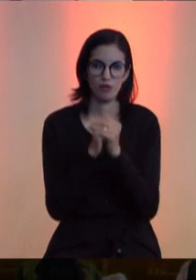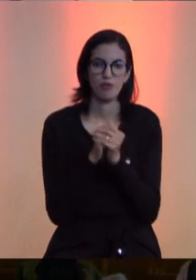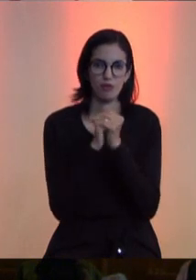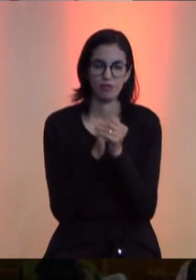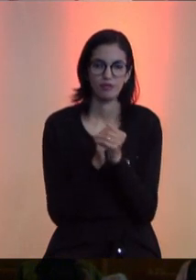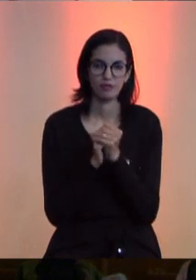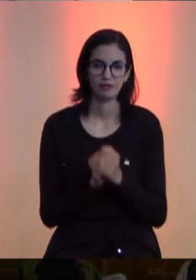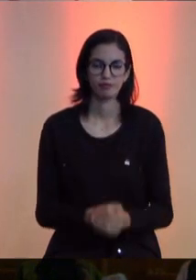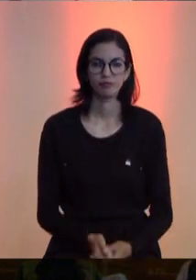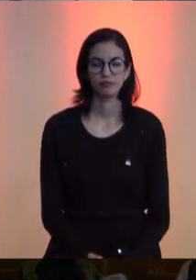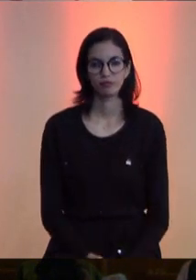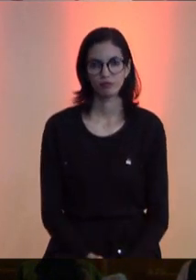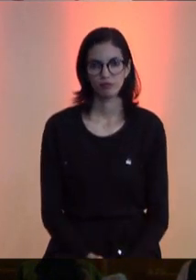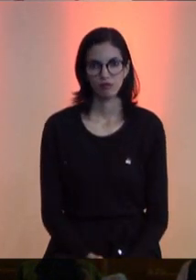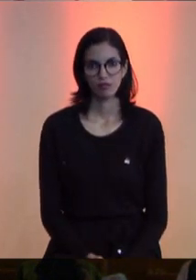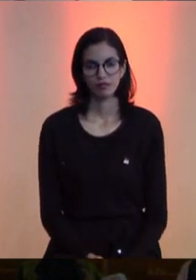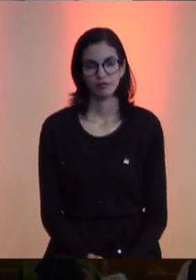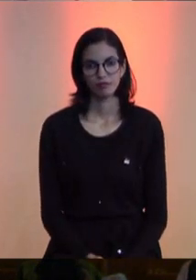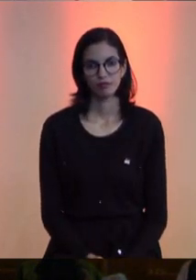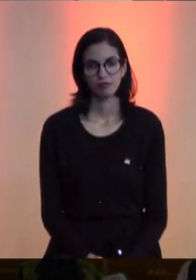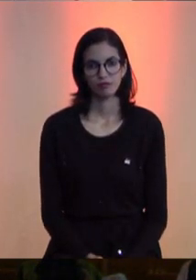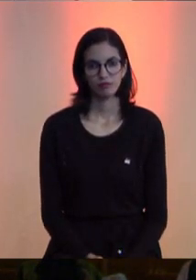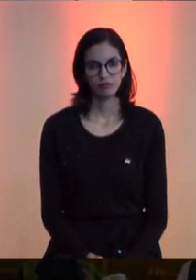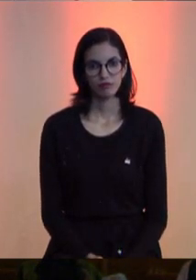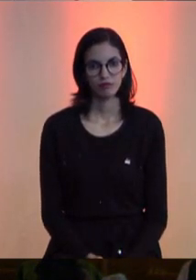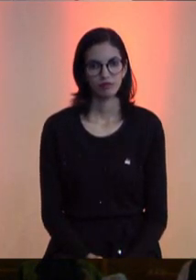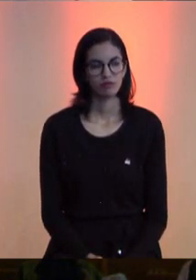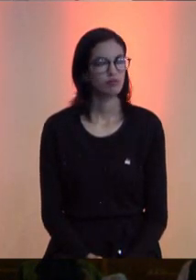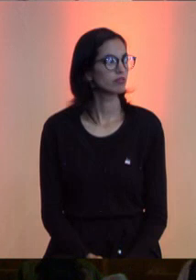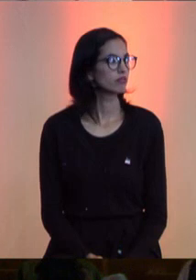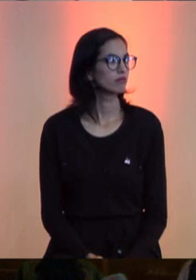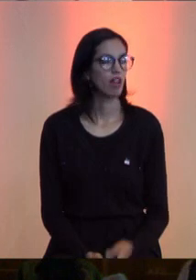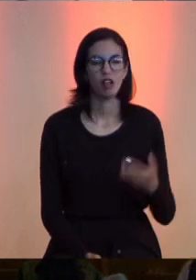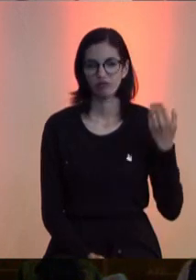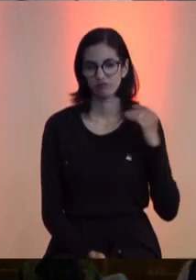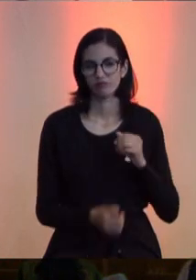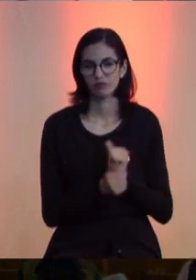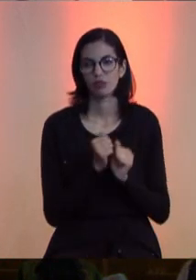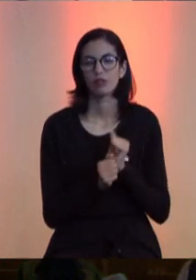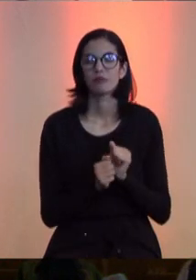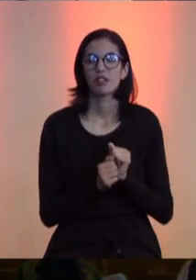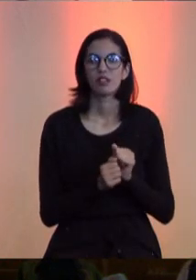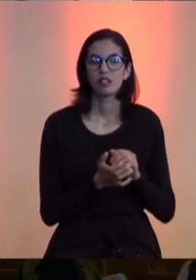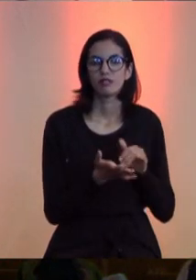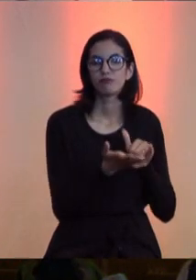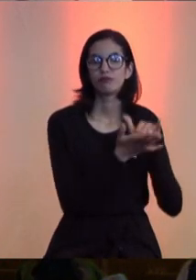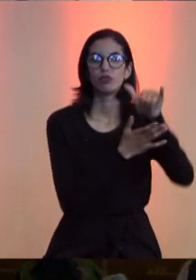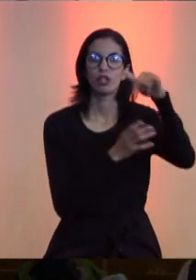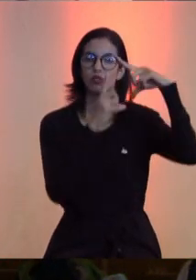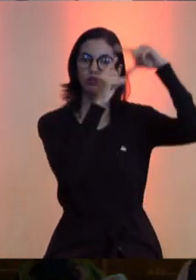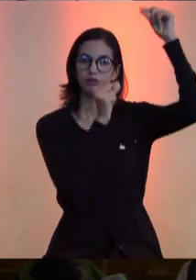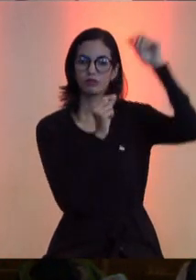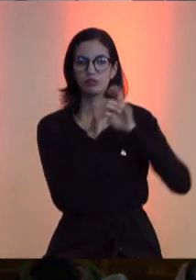to Korea one time. Una vez estaba volando hacia Corea. With one of my associates from the General Conference. Con uno de